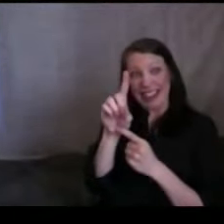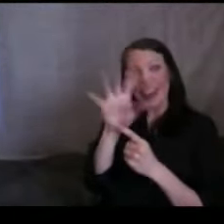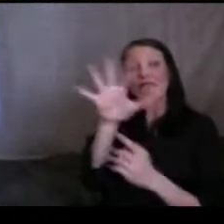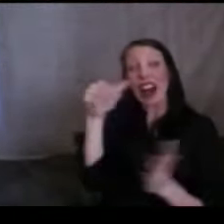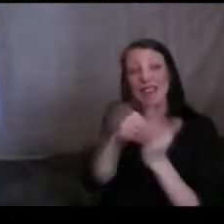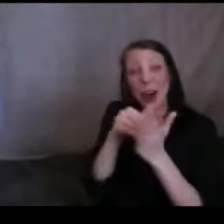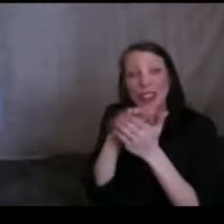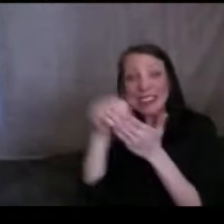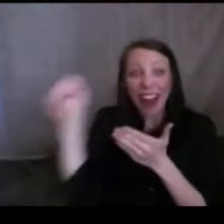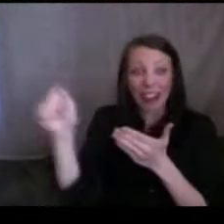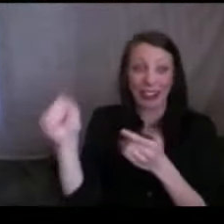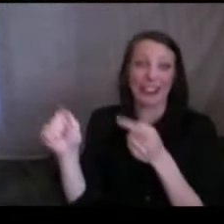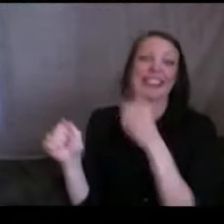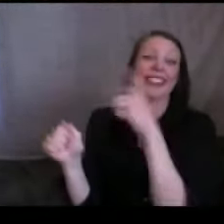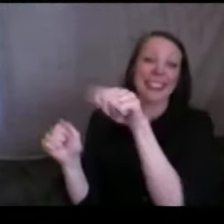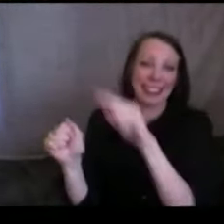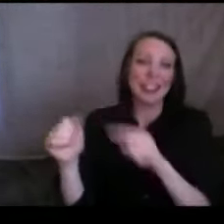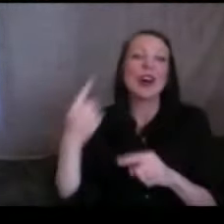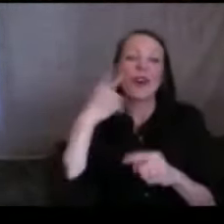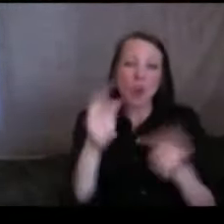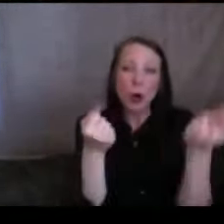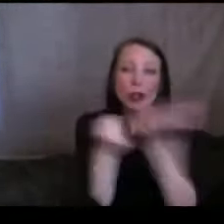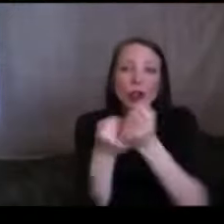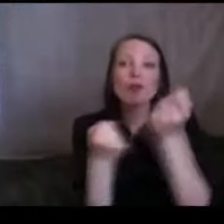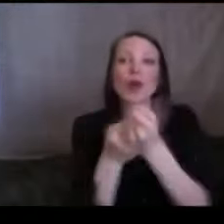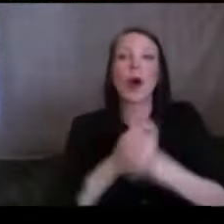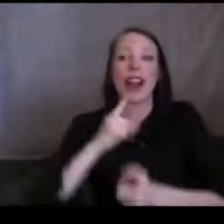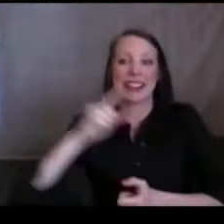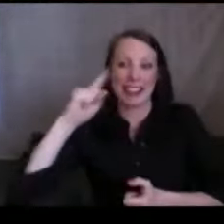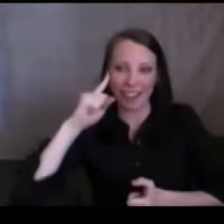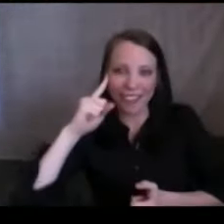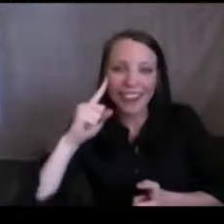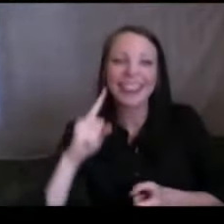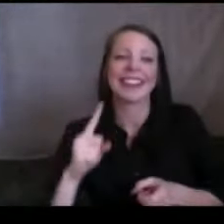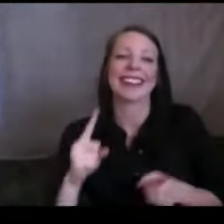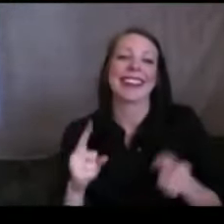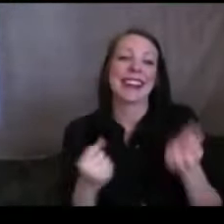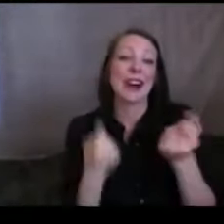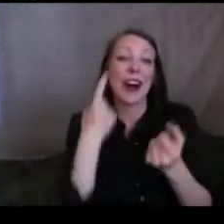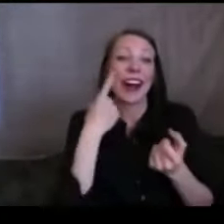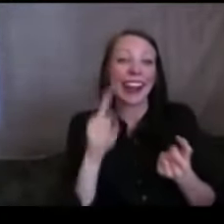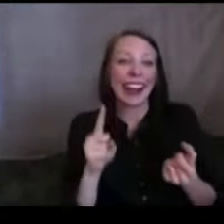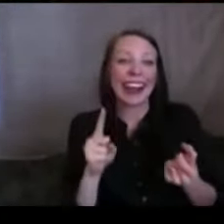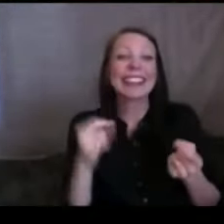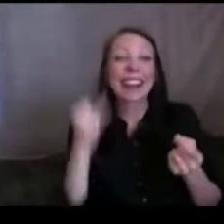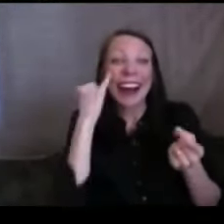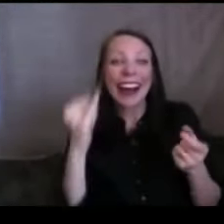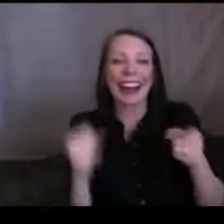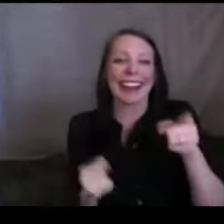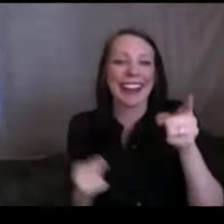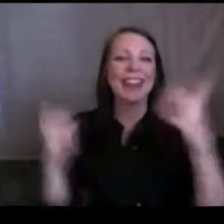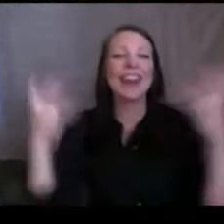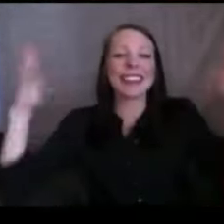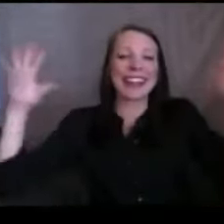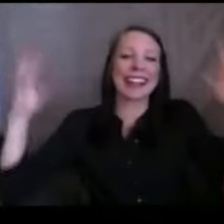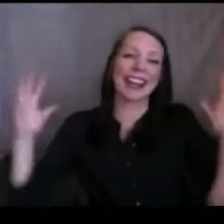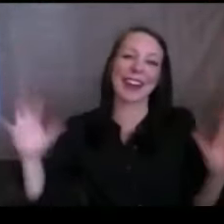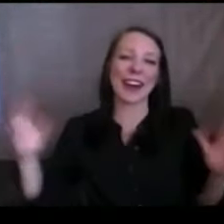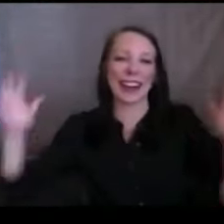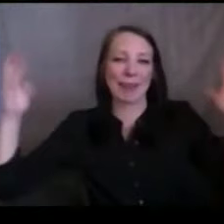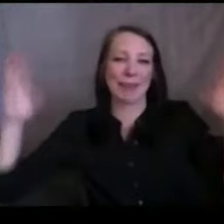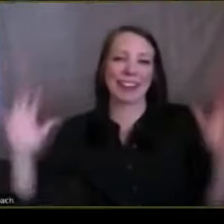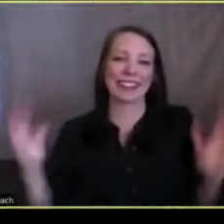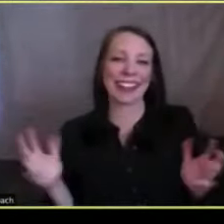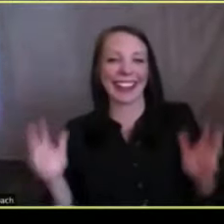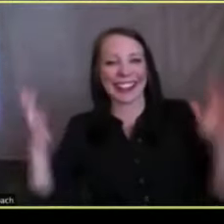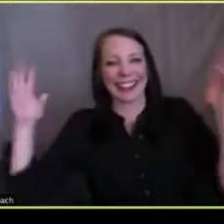human linguistic rights of the deaf and hard of hearing people in the U.S. And if you're interested, others in donating to this